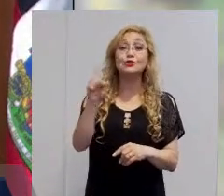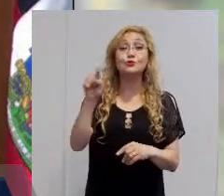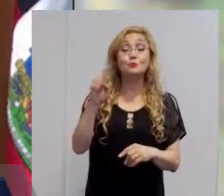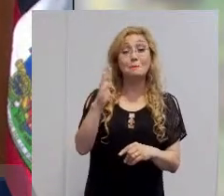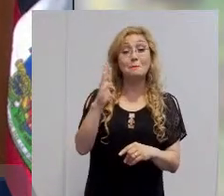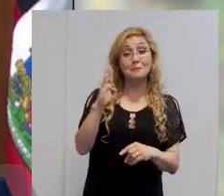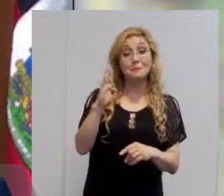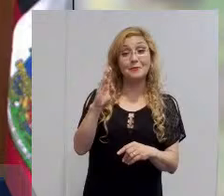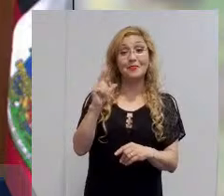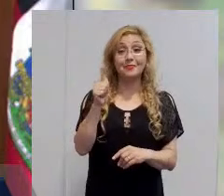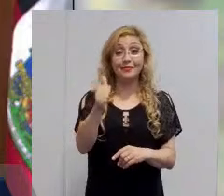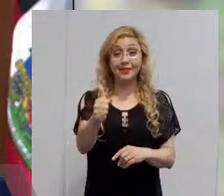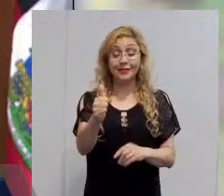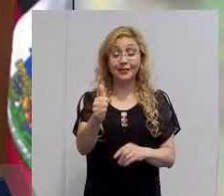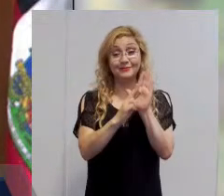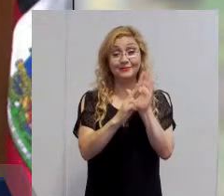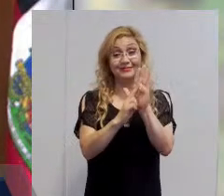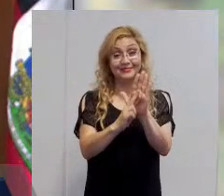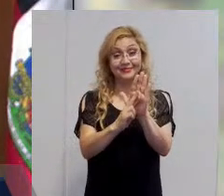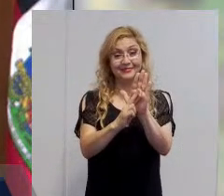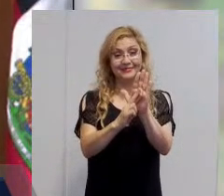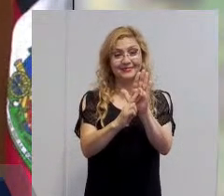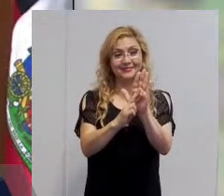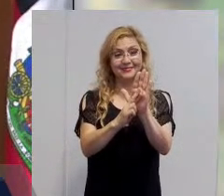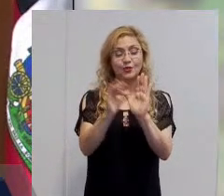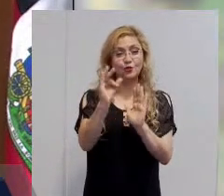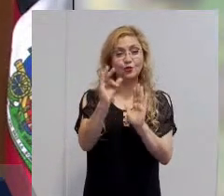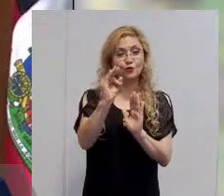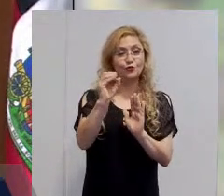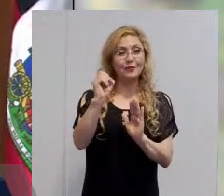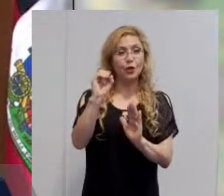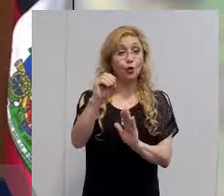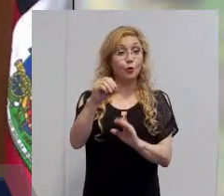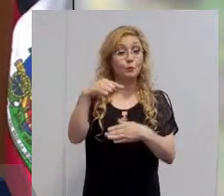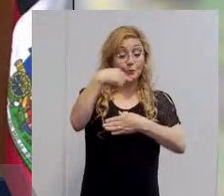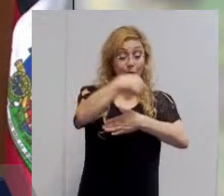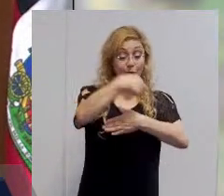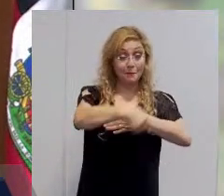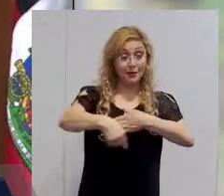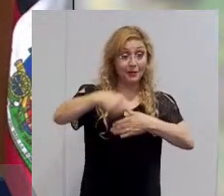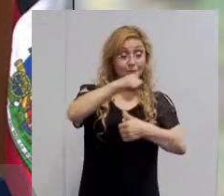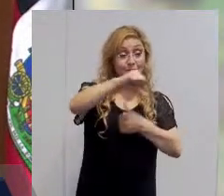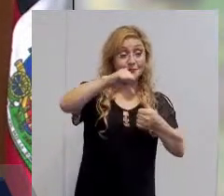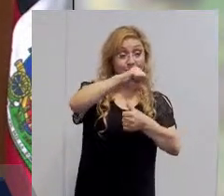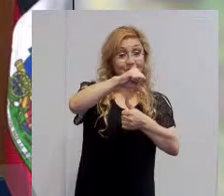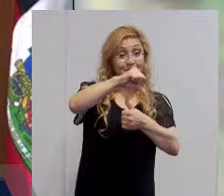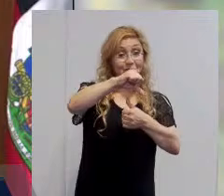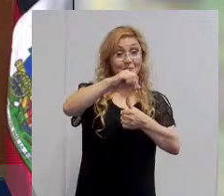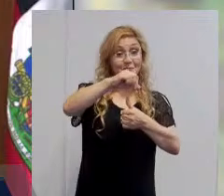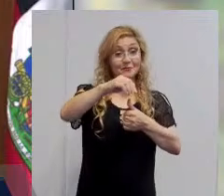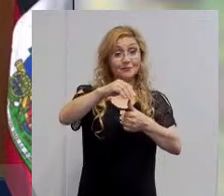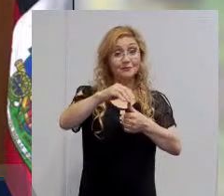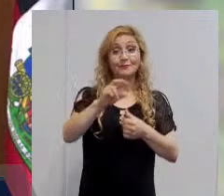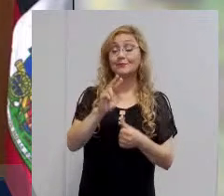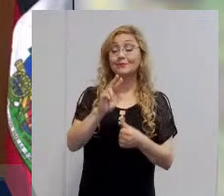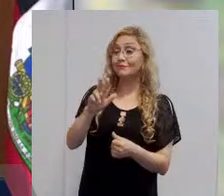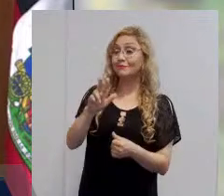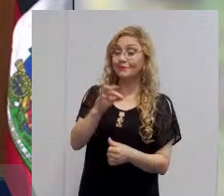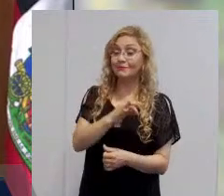distinguished Mario Lubetkin, Assistant Director General and FAO Regional Representative for Latin America and the Caribbean,